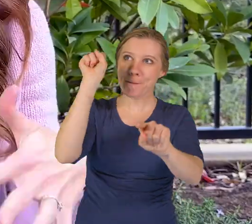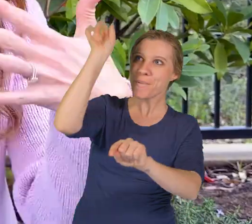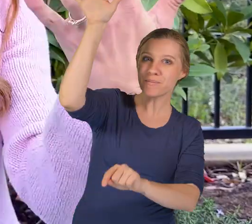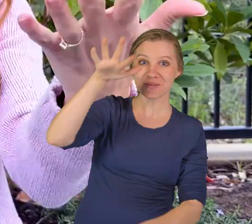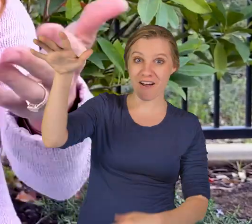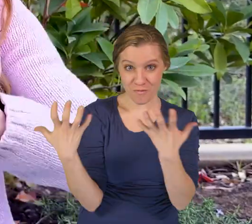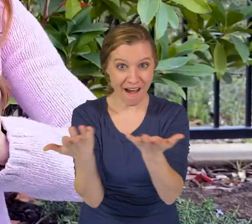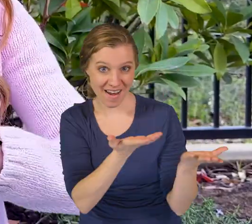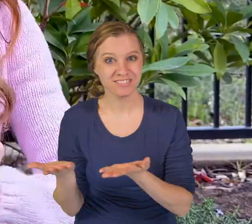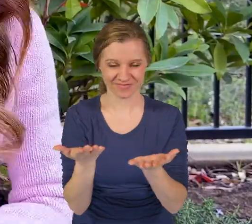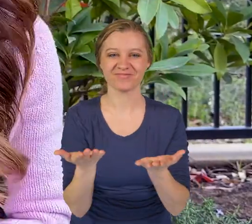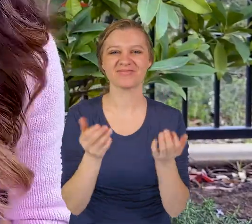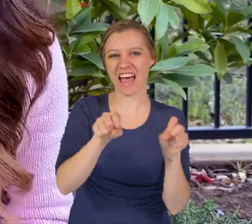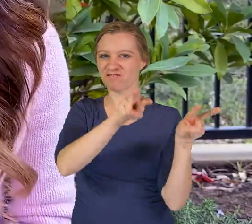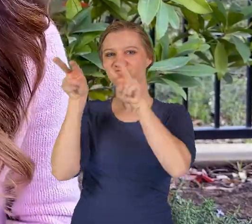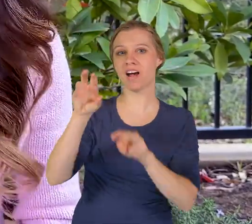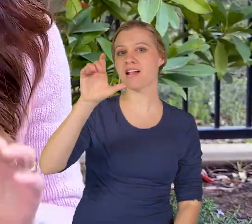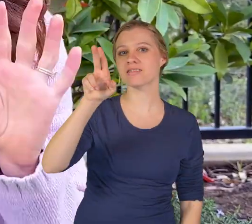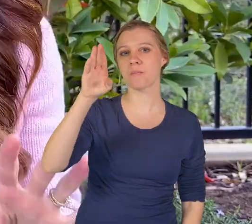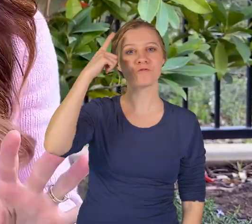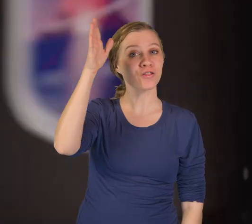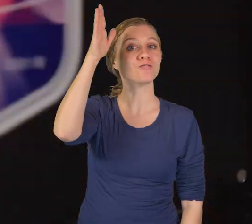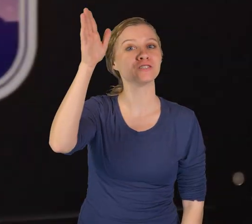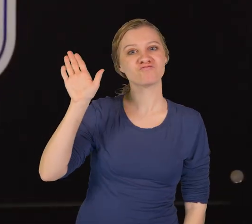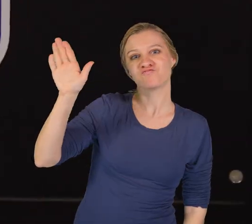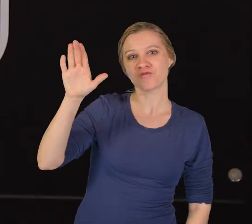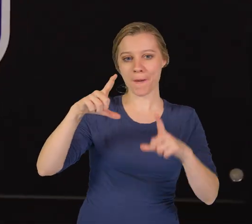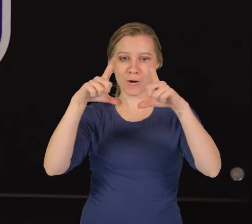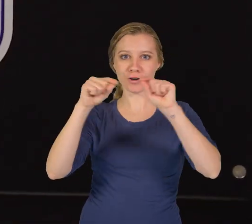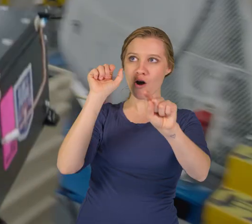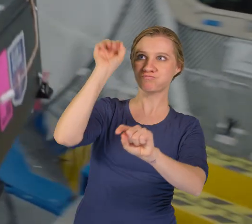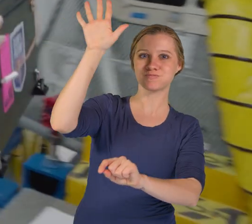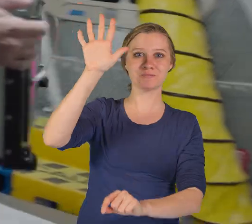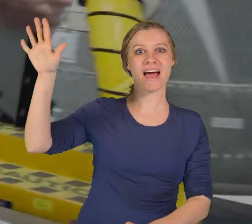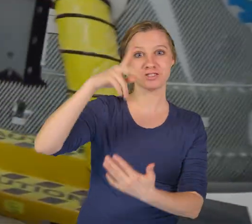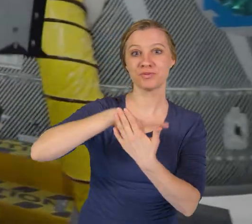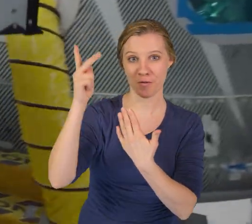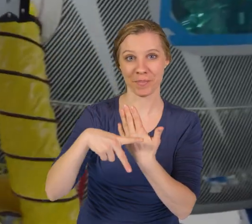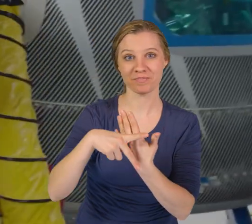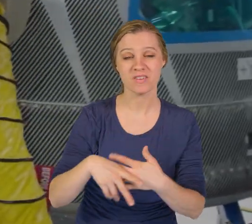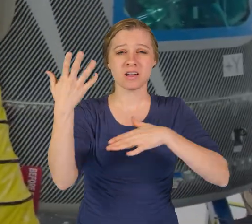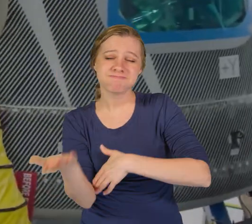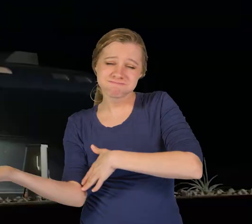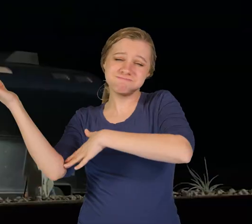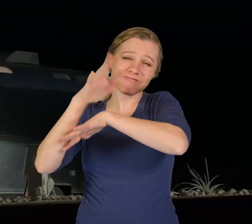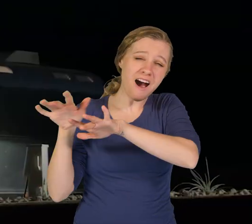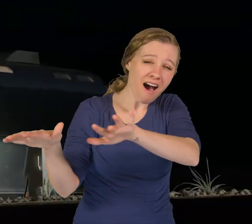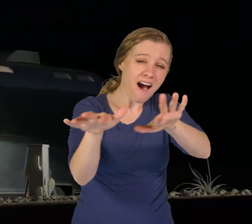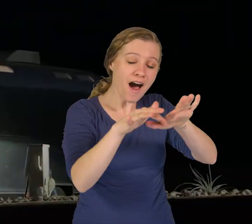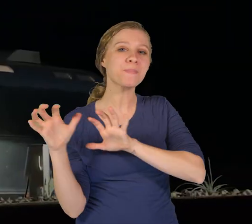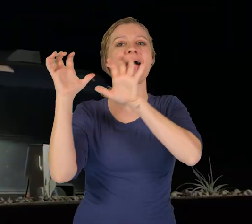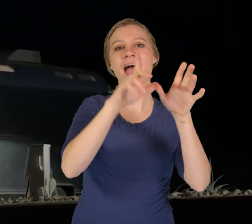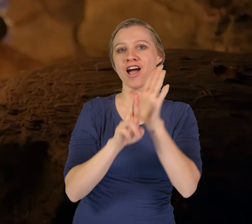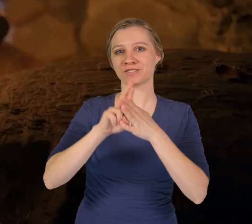here would like to have their own postcards flown in space, you have to check out Club for the Future's Postcards to Space program. After a